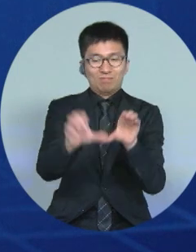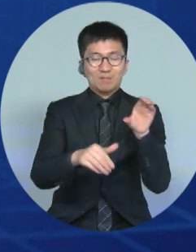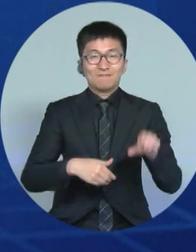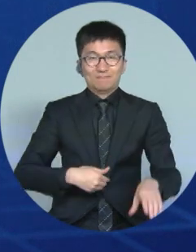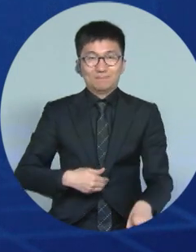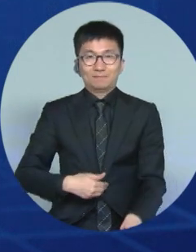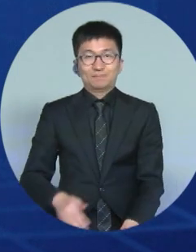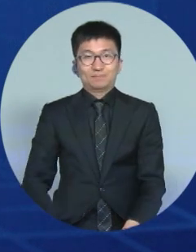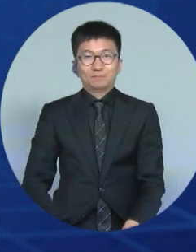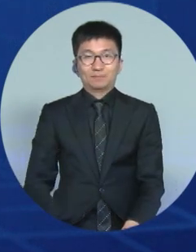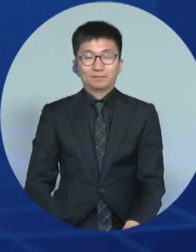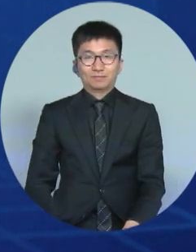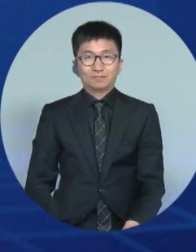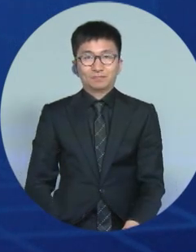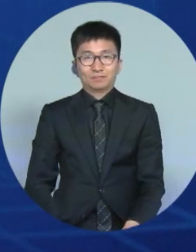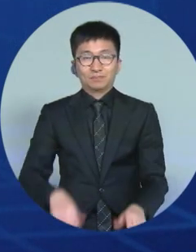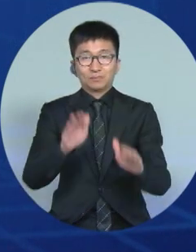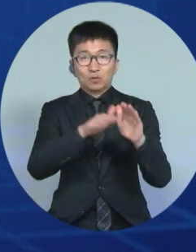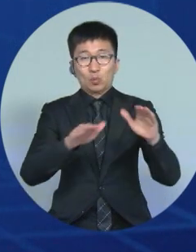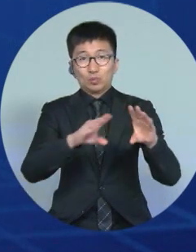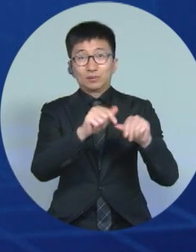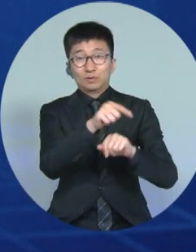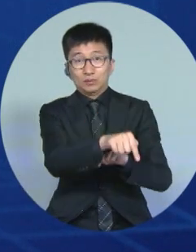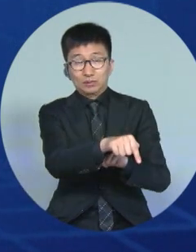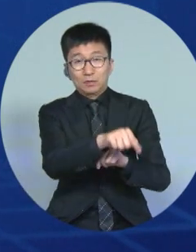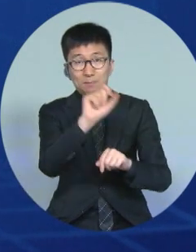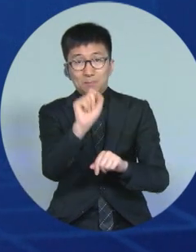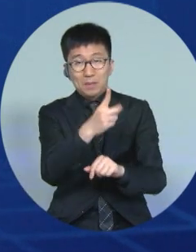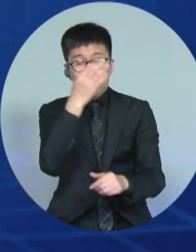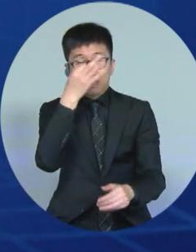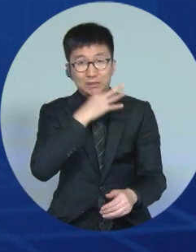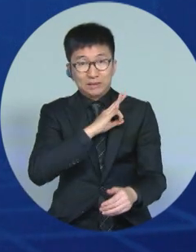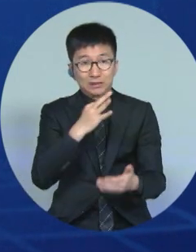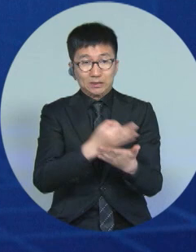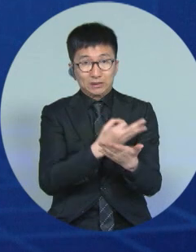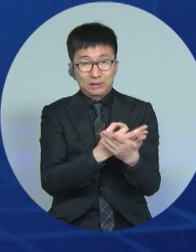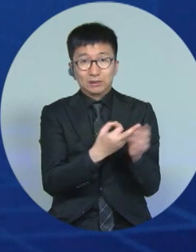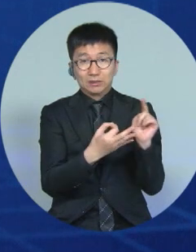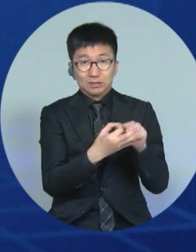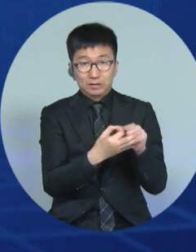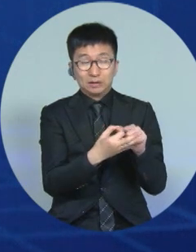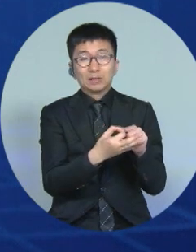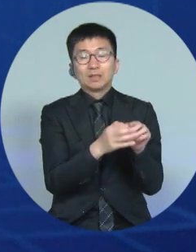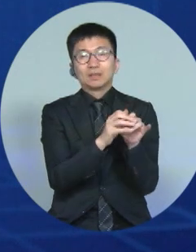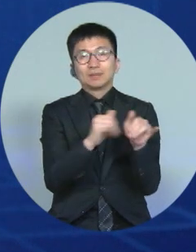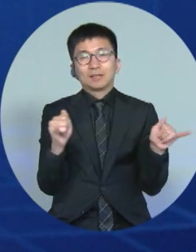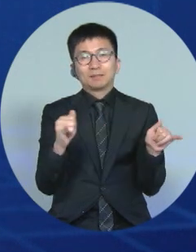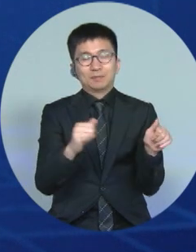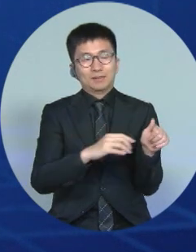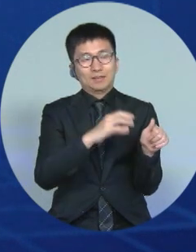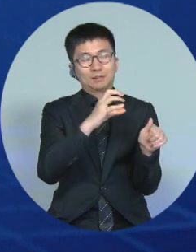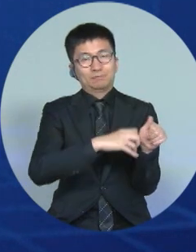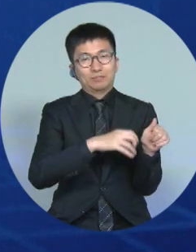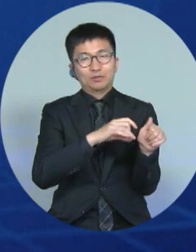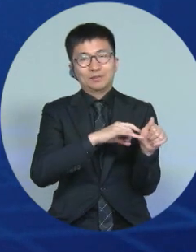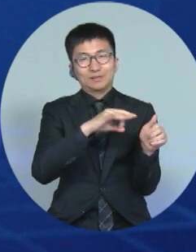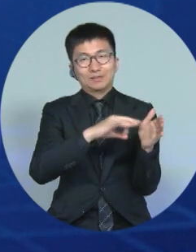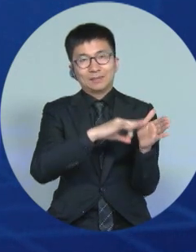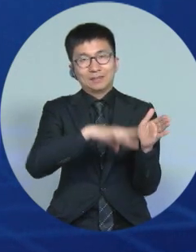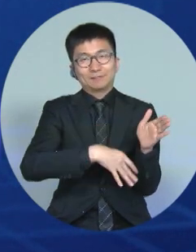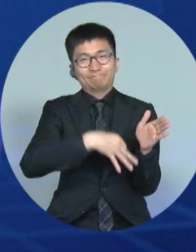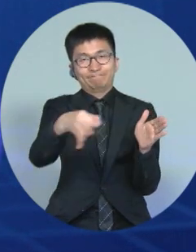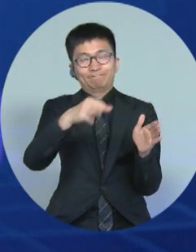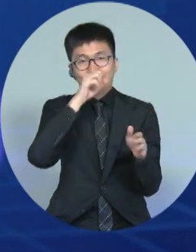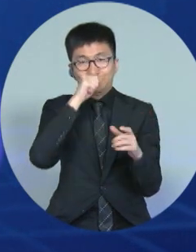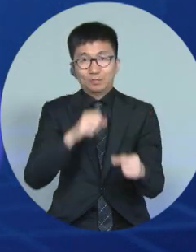deserve to compensate those who are having to pay the price. We need a capital fund from